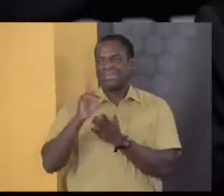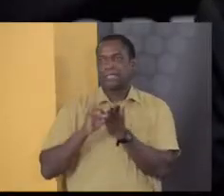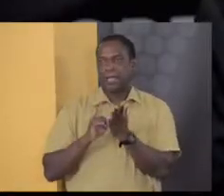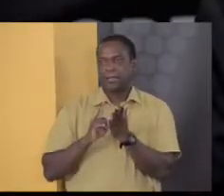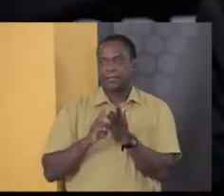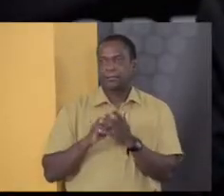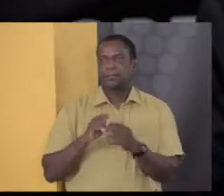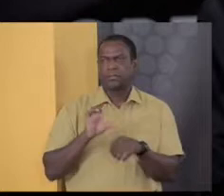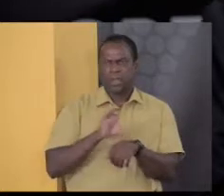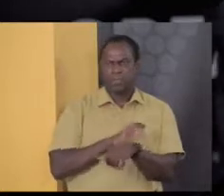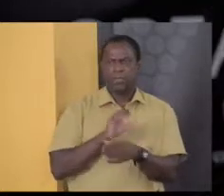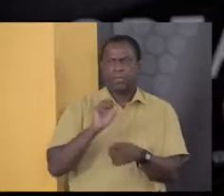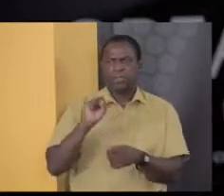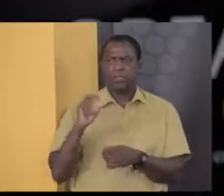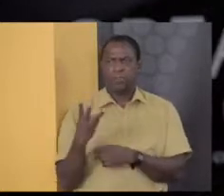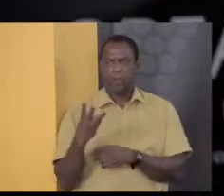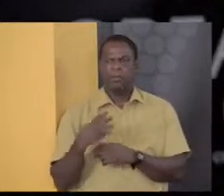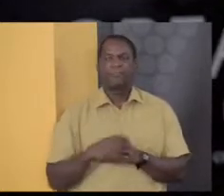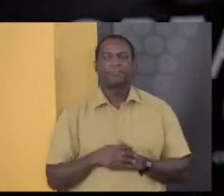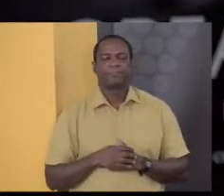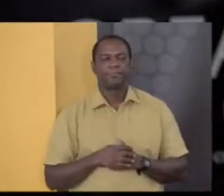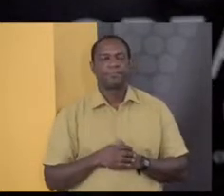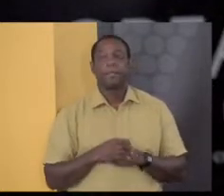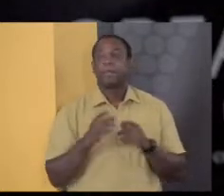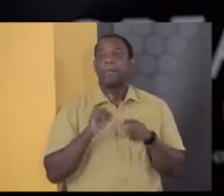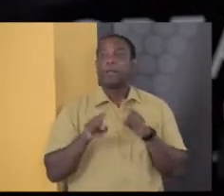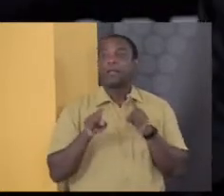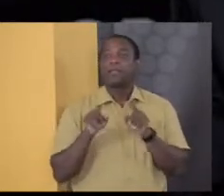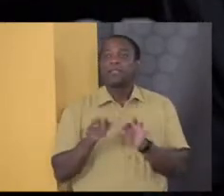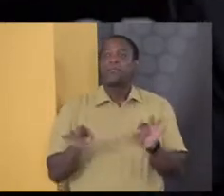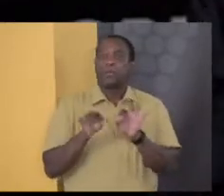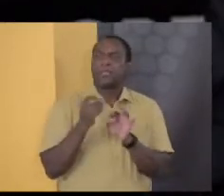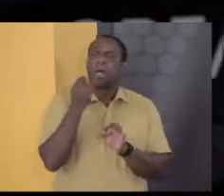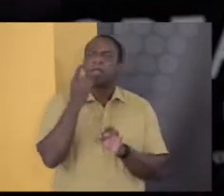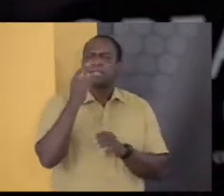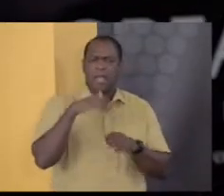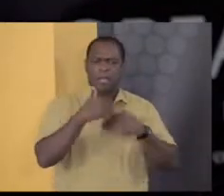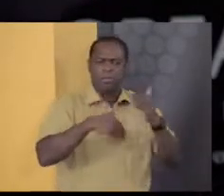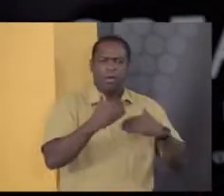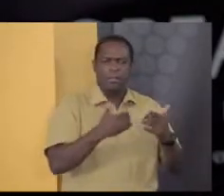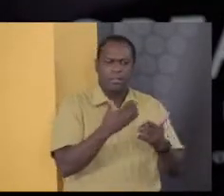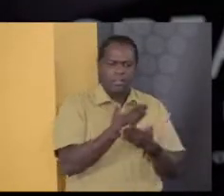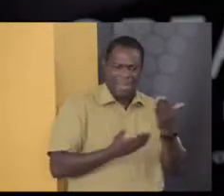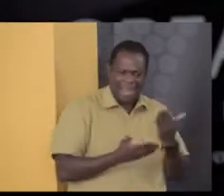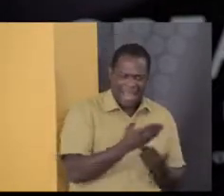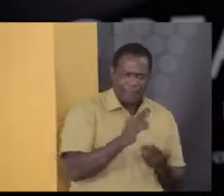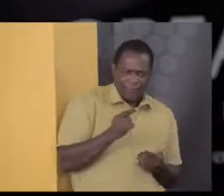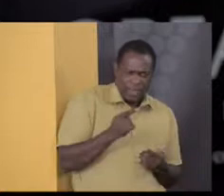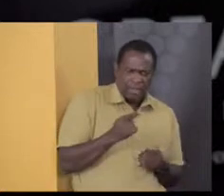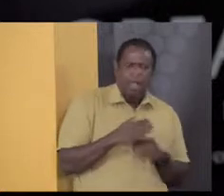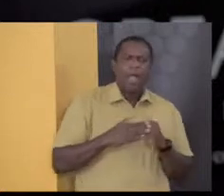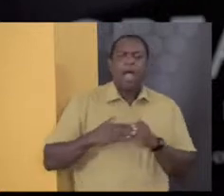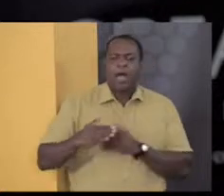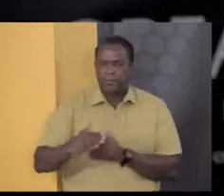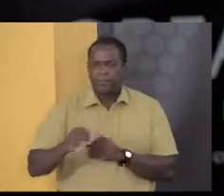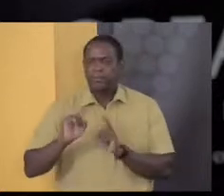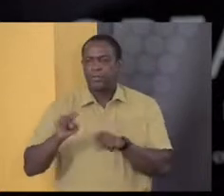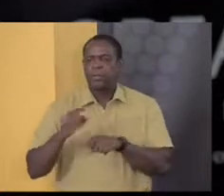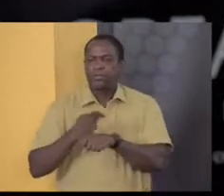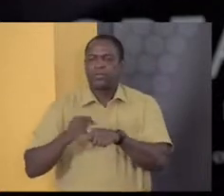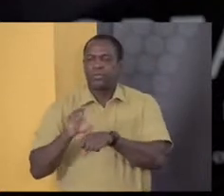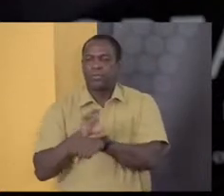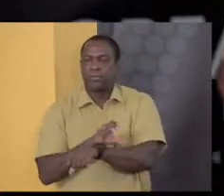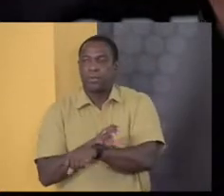okay? But it is important to understand the process manually so that when you get to the computer, you know what to